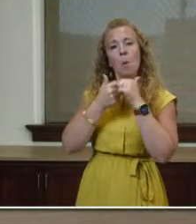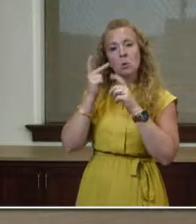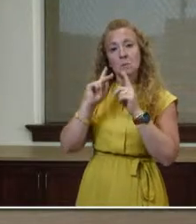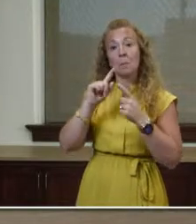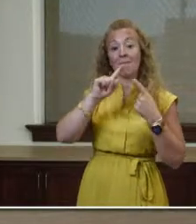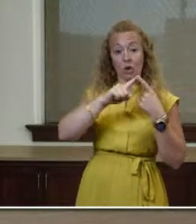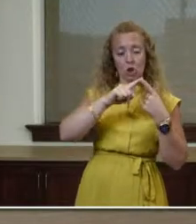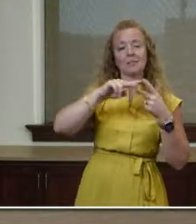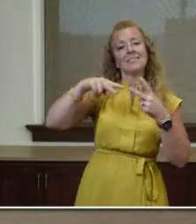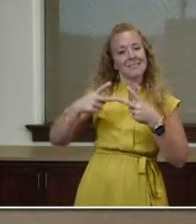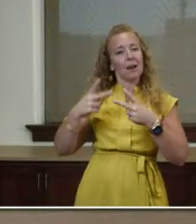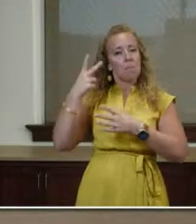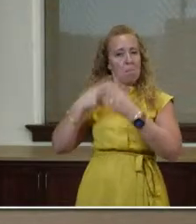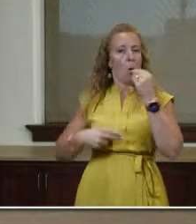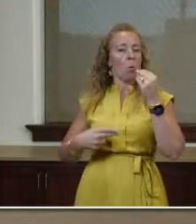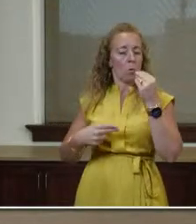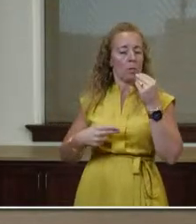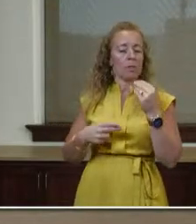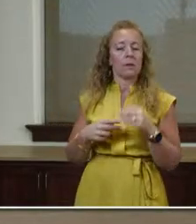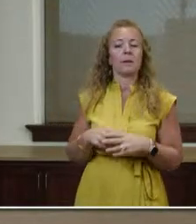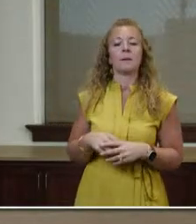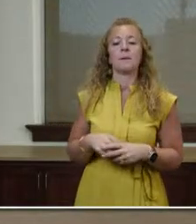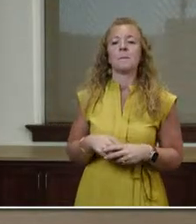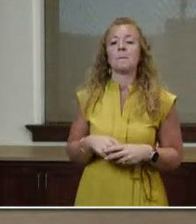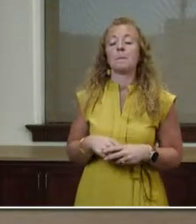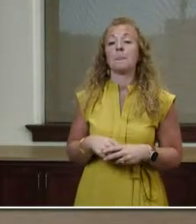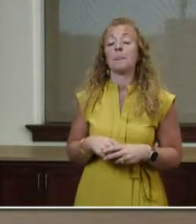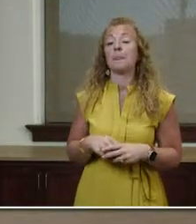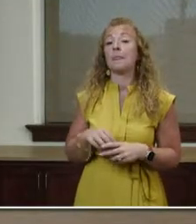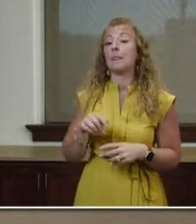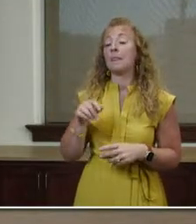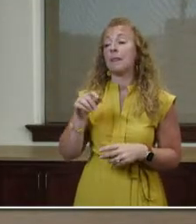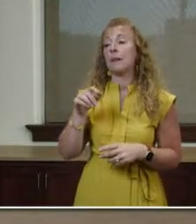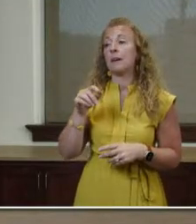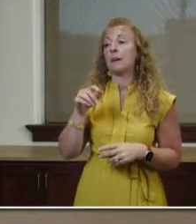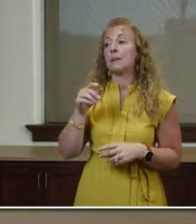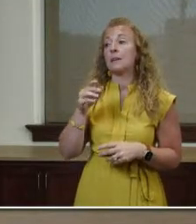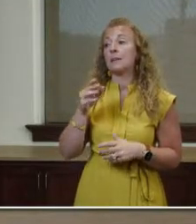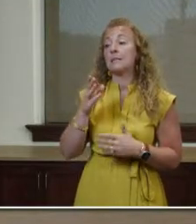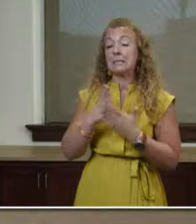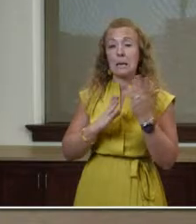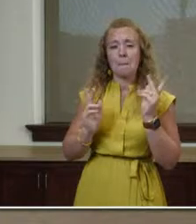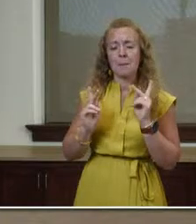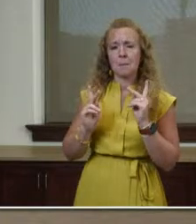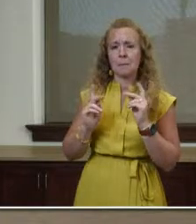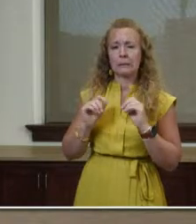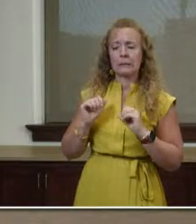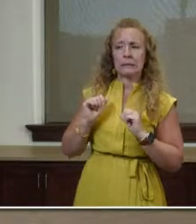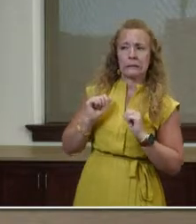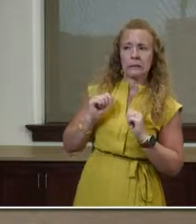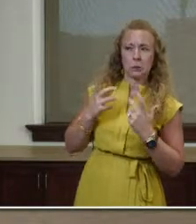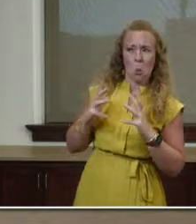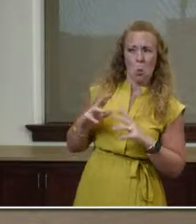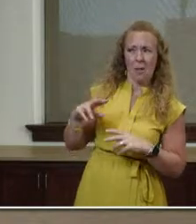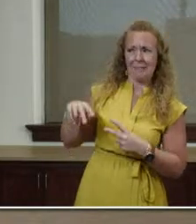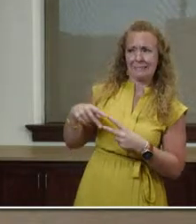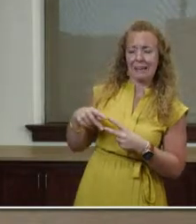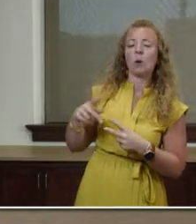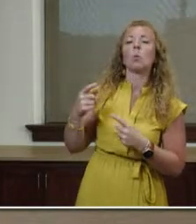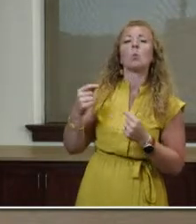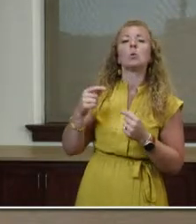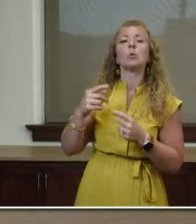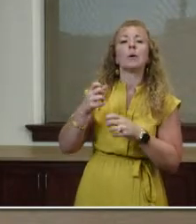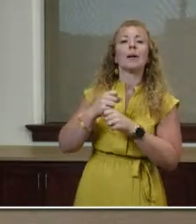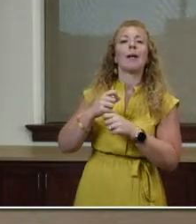doses. And if there are a number of people who don't want to do the 2-dose, they get the Janssen one and done,